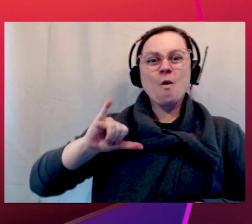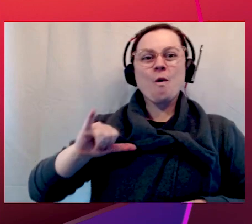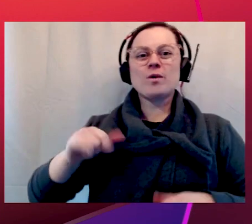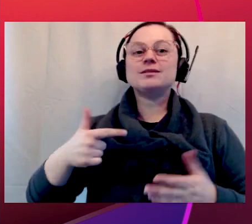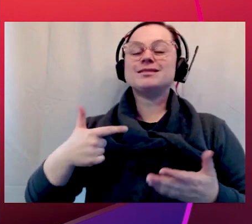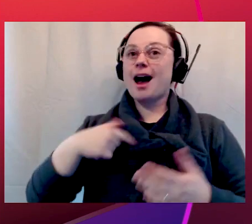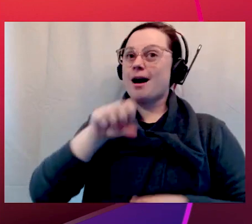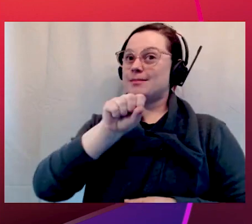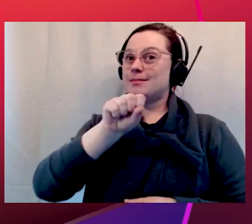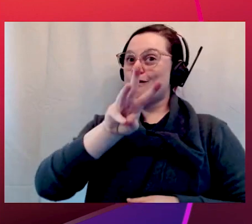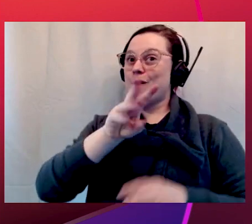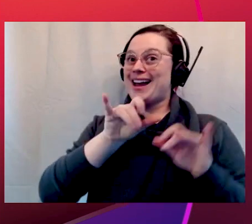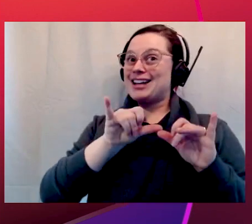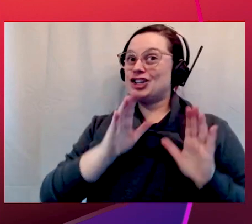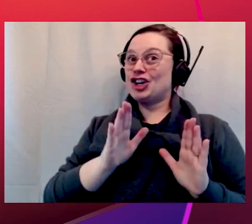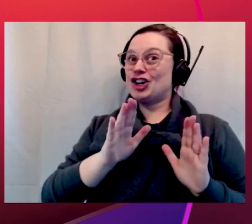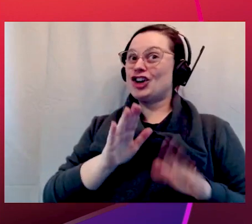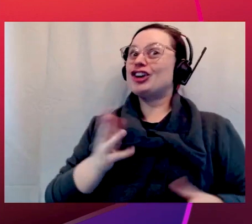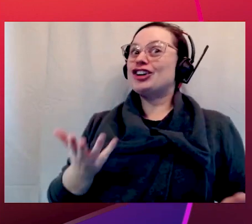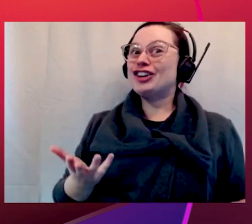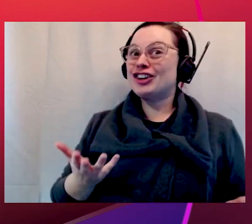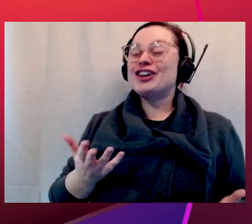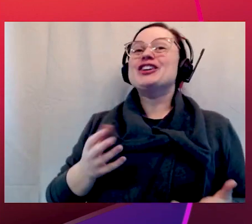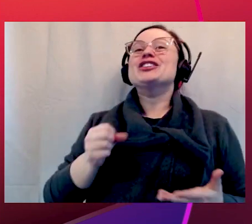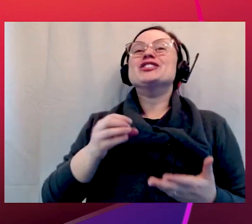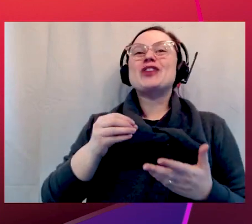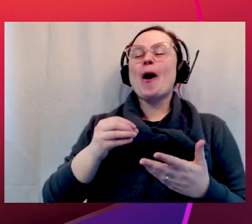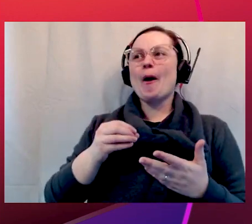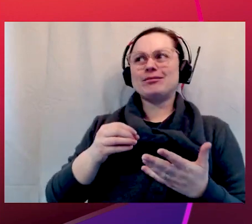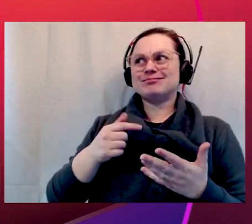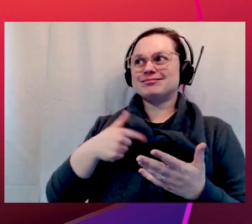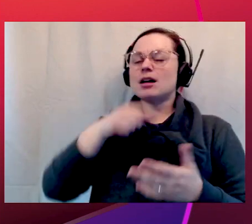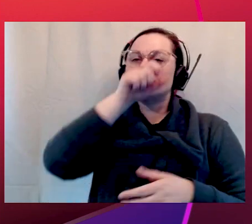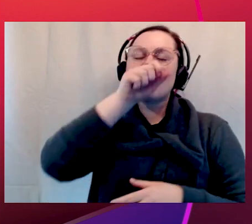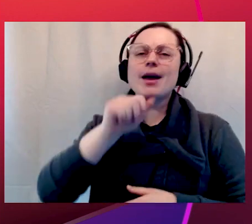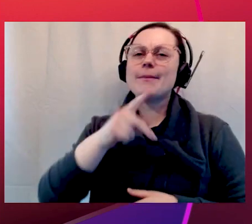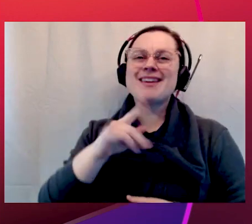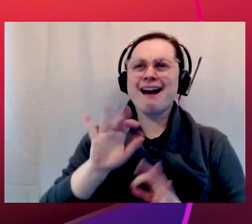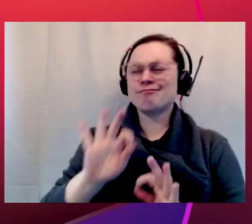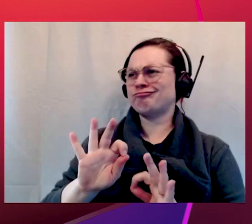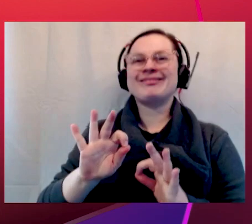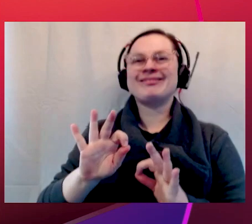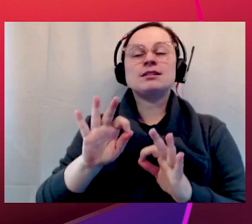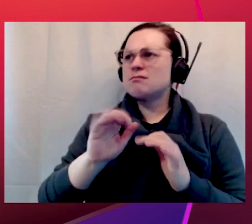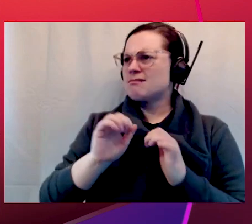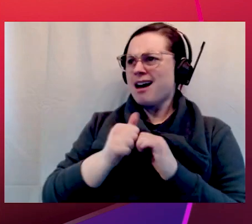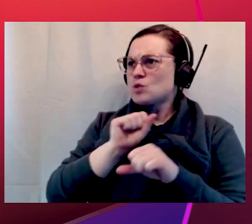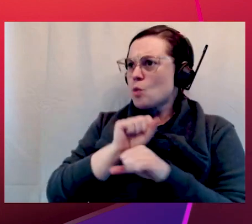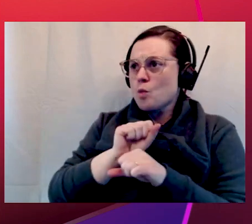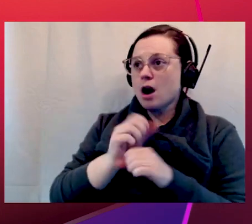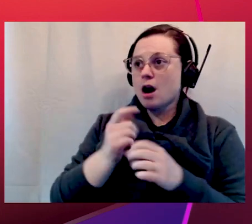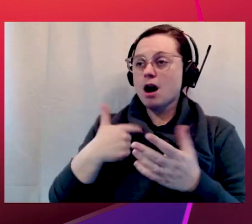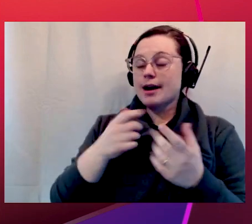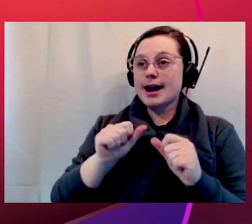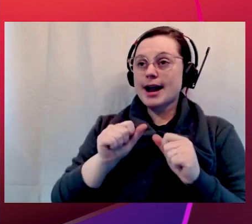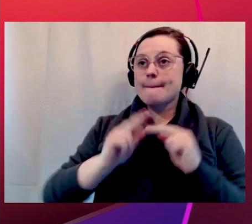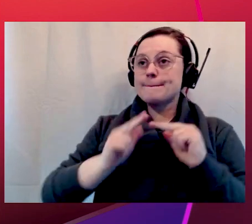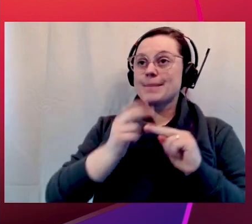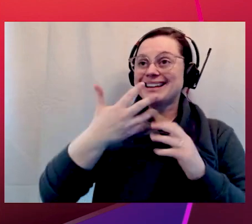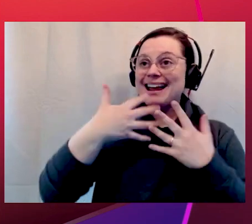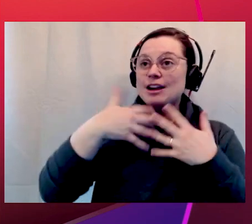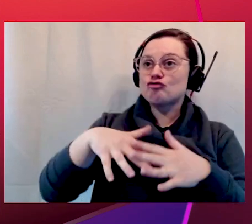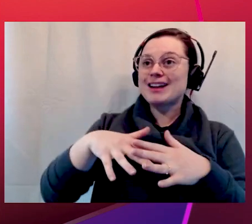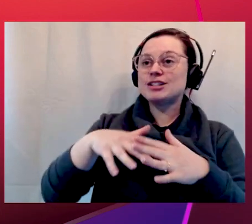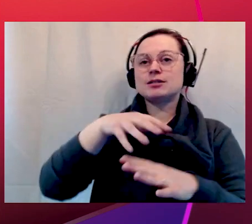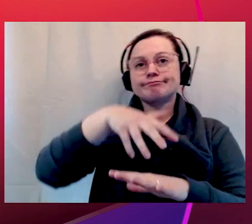engineer by trade. Yep. I love when things have APIs. Mm-hmm. How does it work, right? Can I build integrations into the